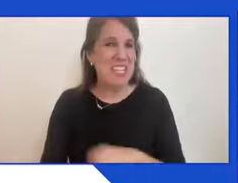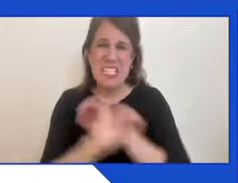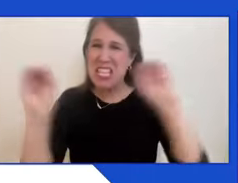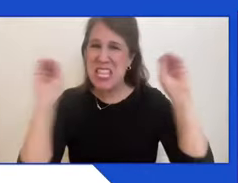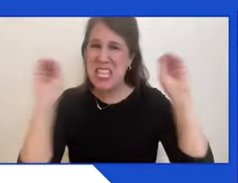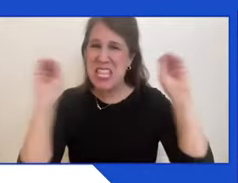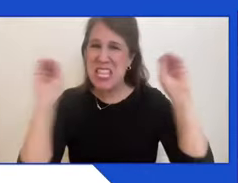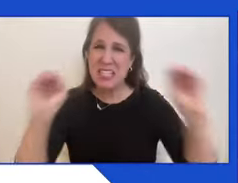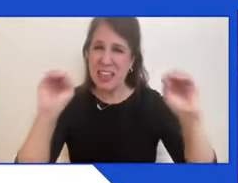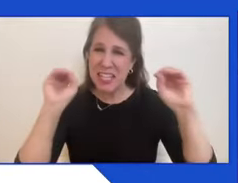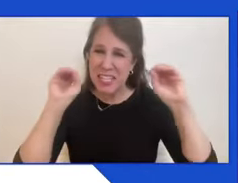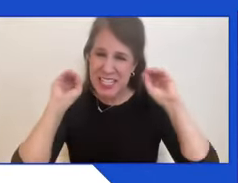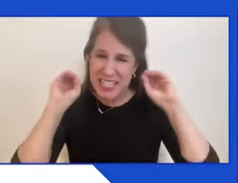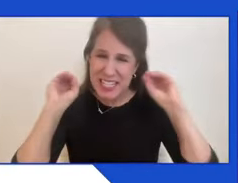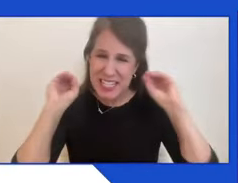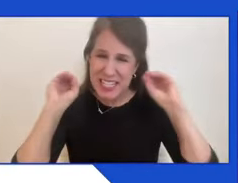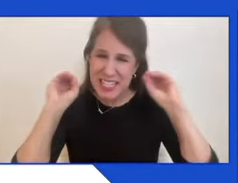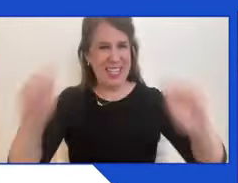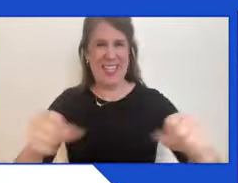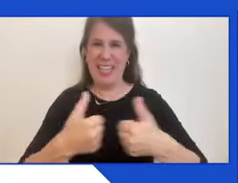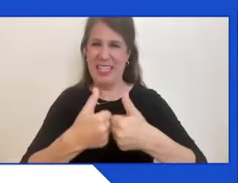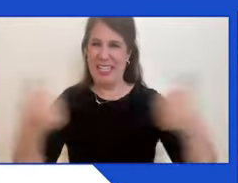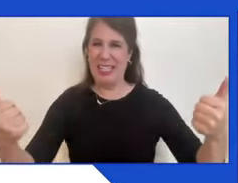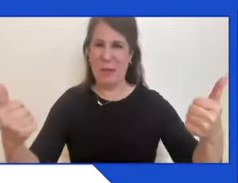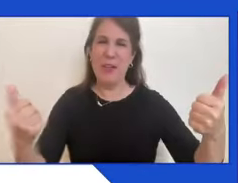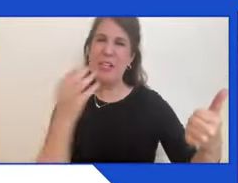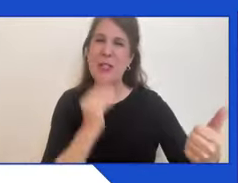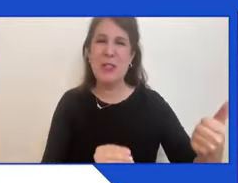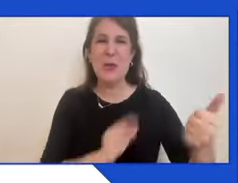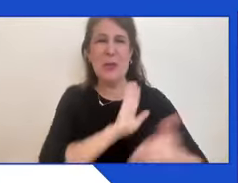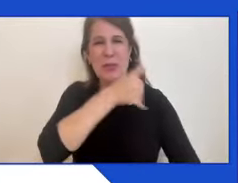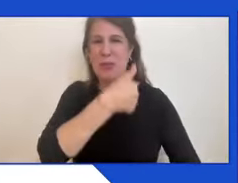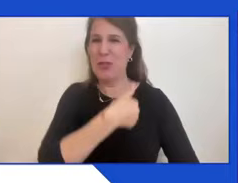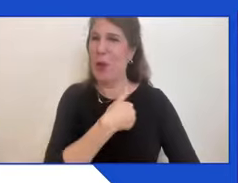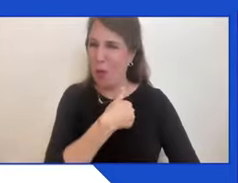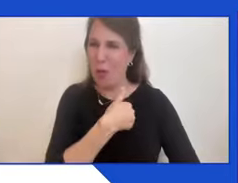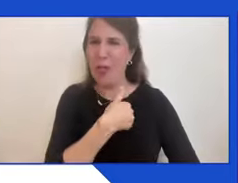Nothing at all can splinter the Jewish soul.